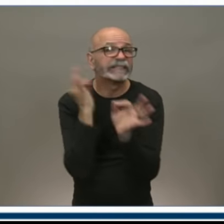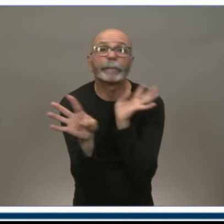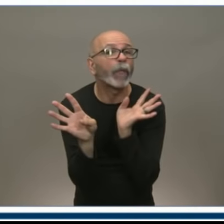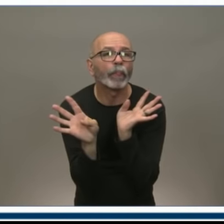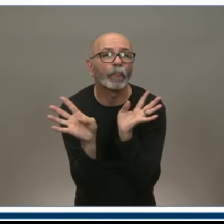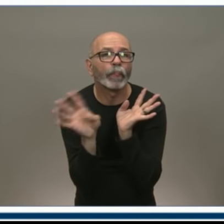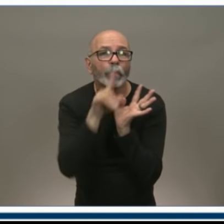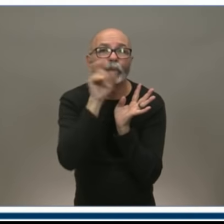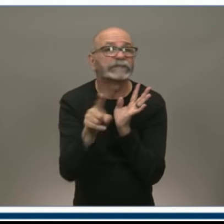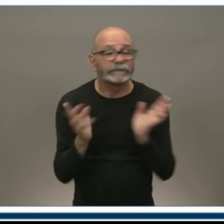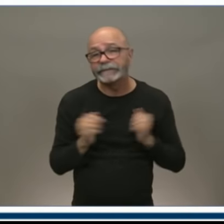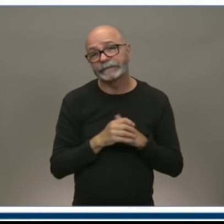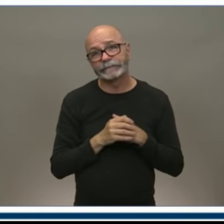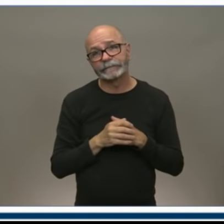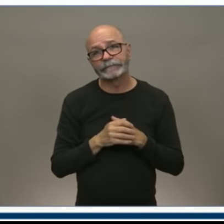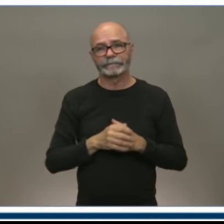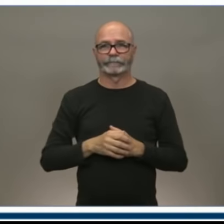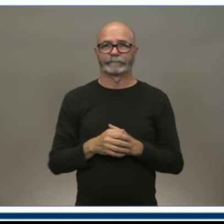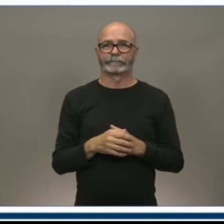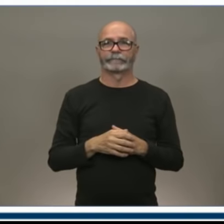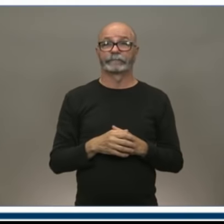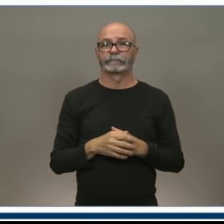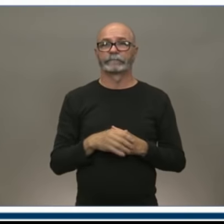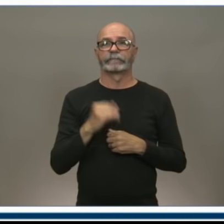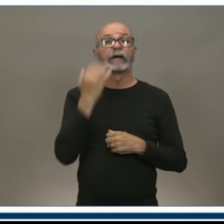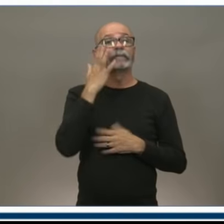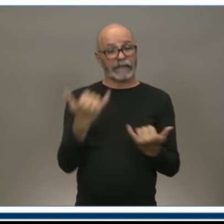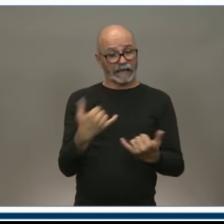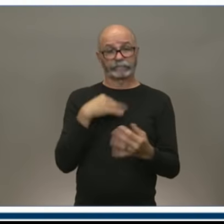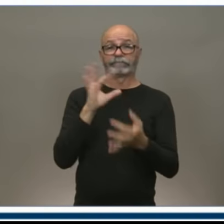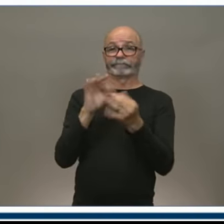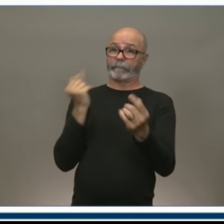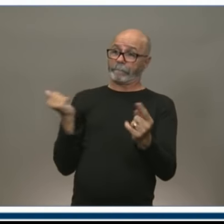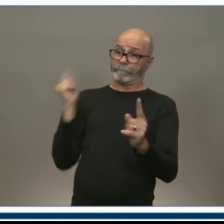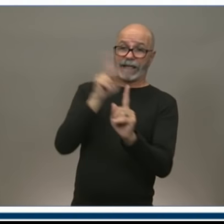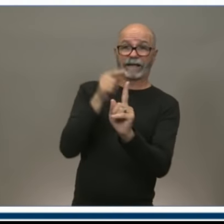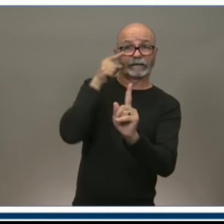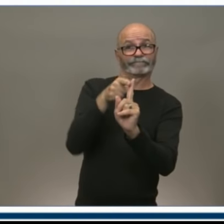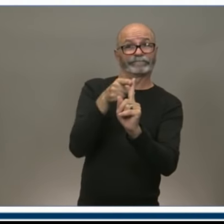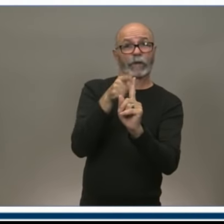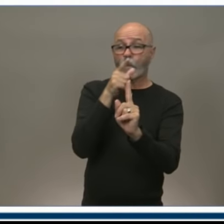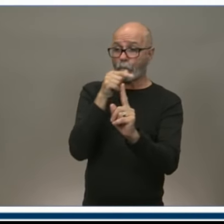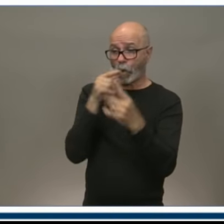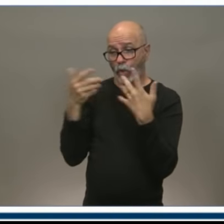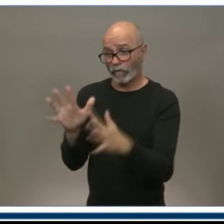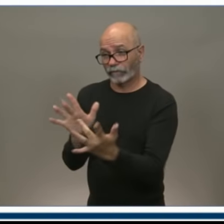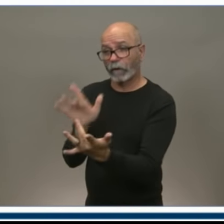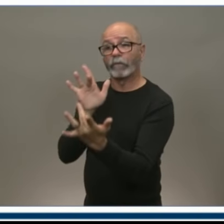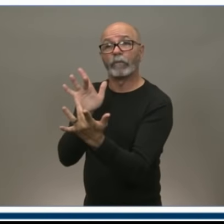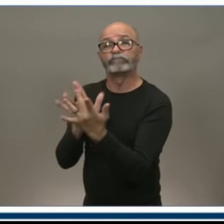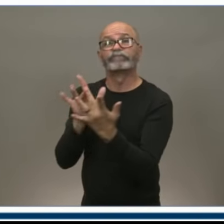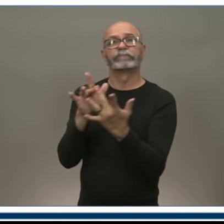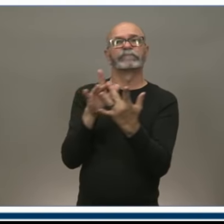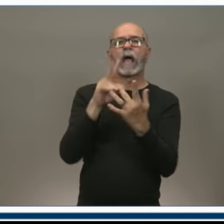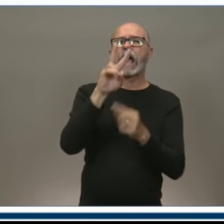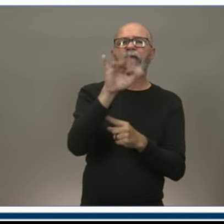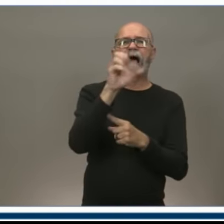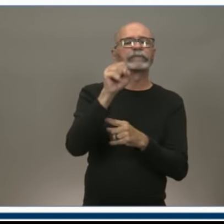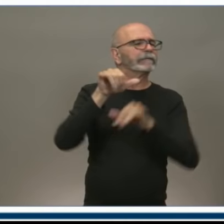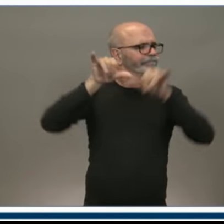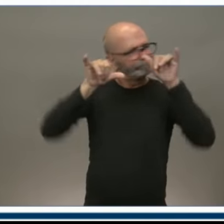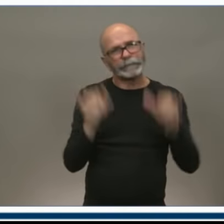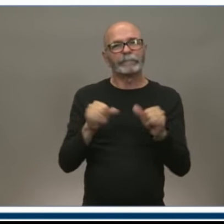all comes back to if we're limiting who we're in contact with, the virus is spread by person to person